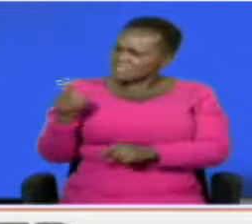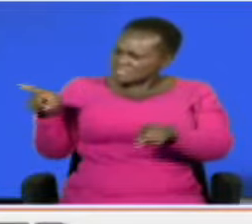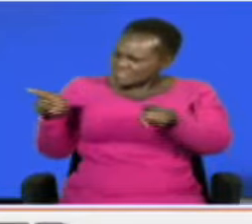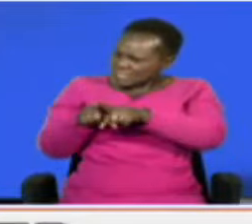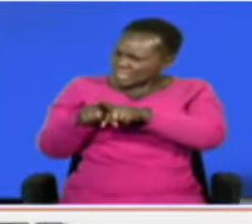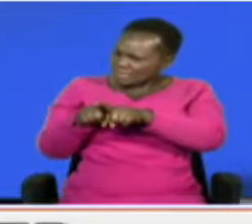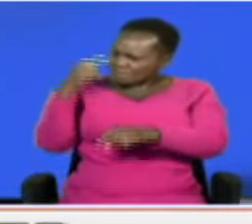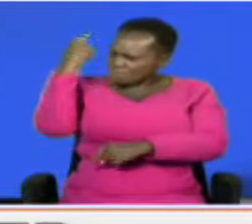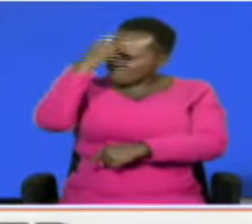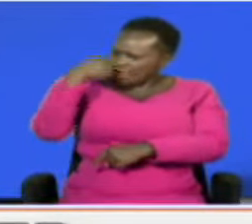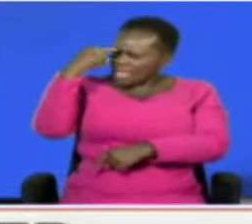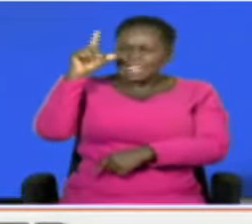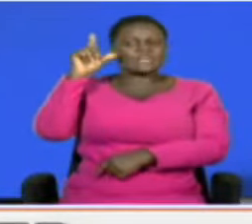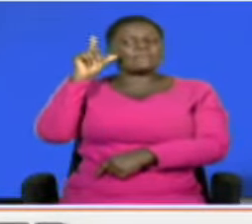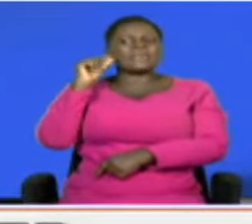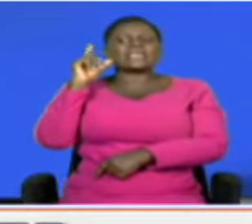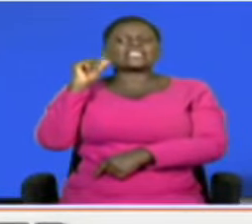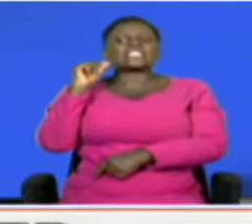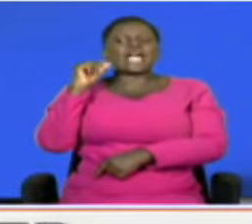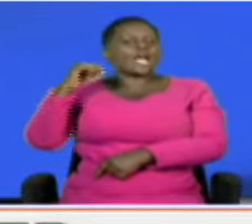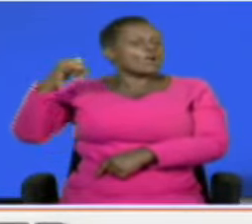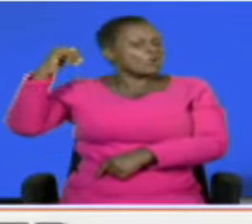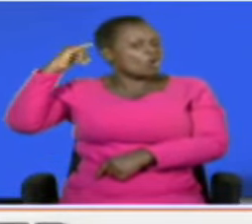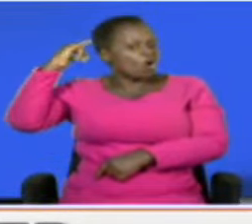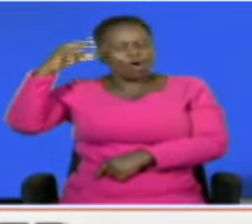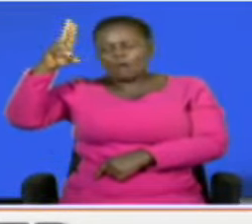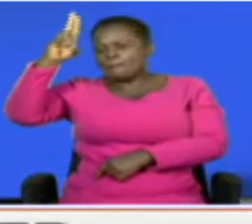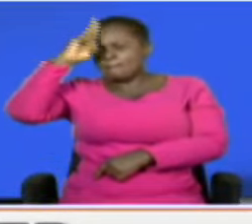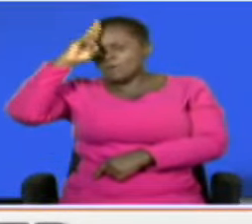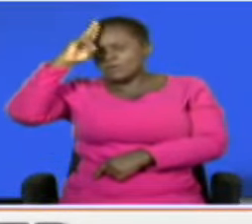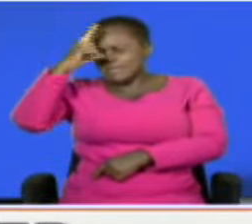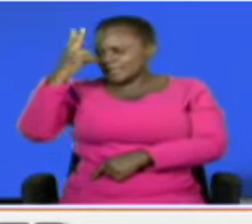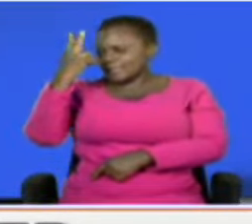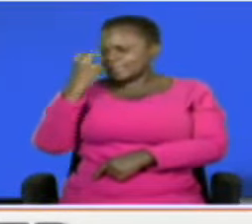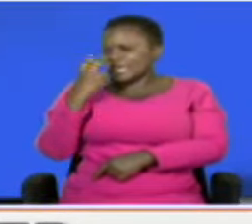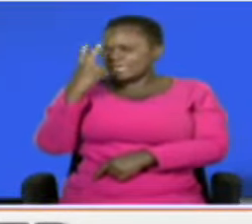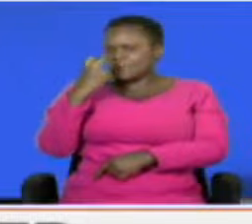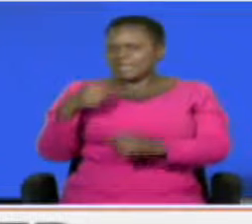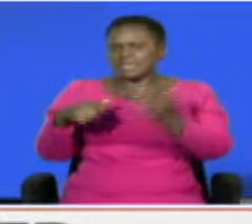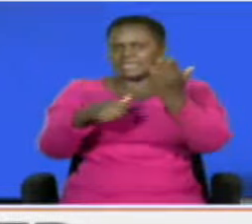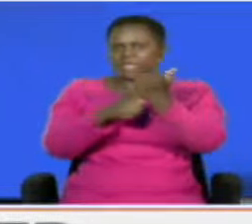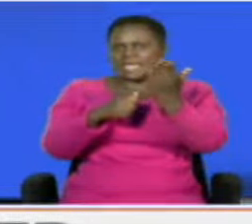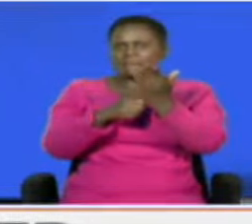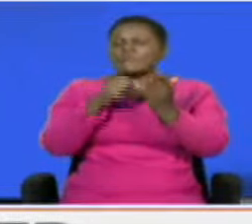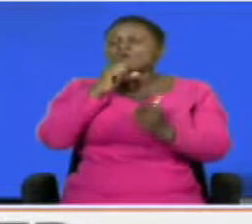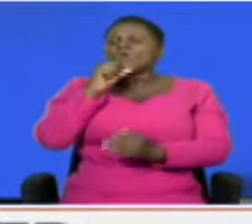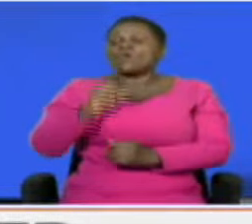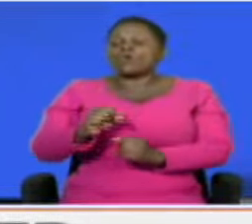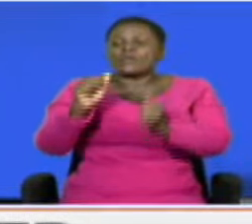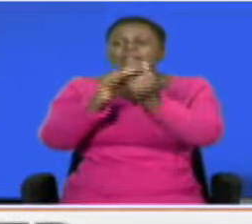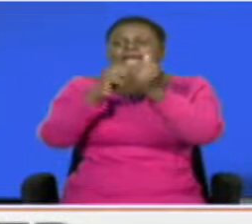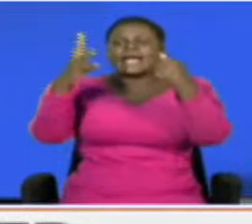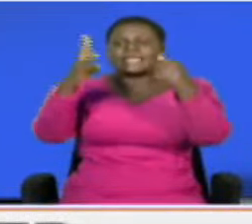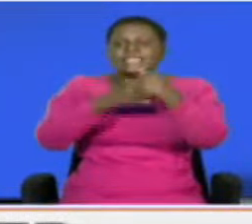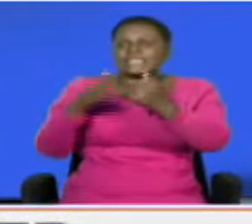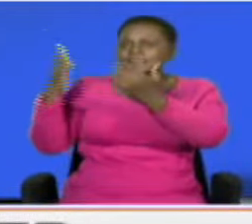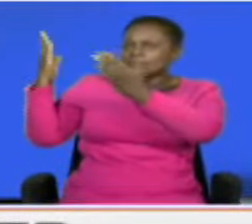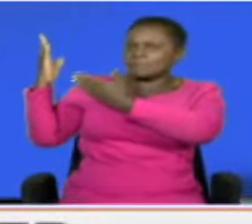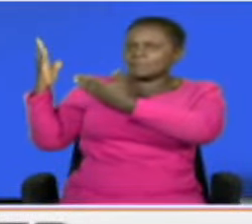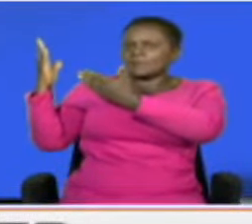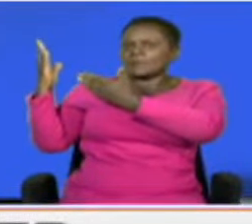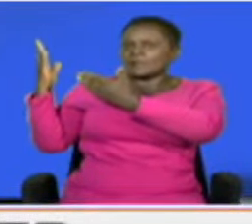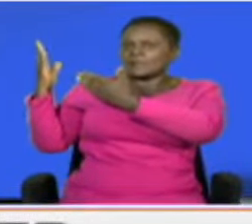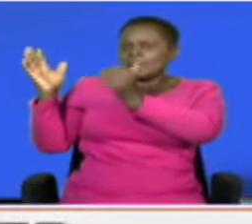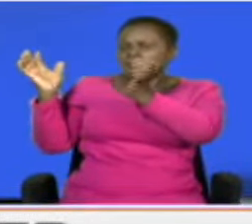na ile picha. Na hapo ndiposa walifahamisha polisi. The suspect identified as 19-year-old Ezekiel Mwangi